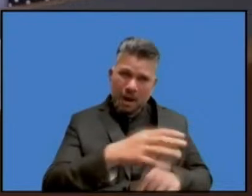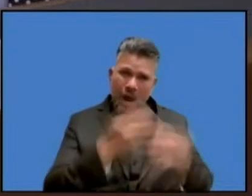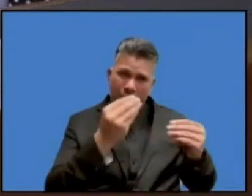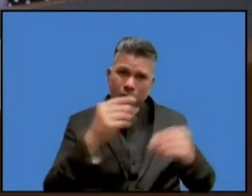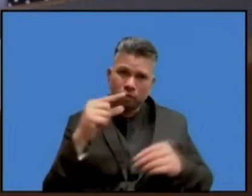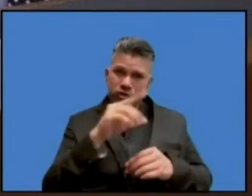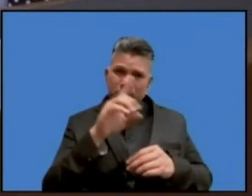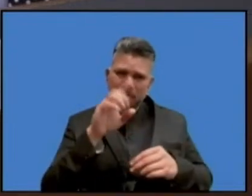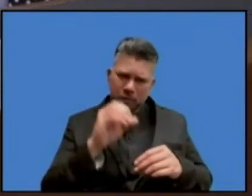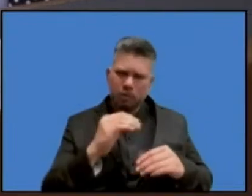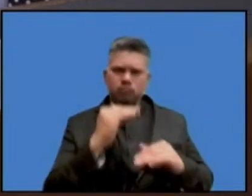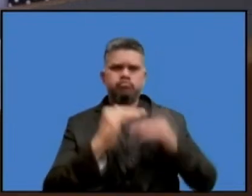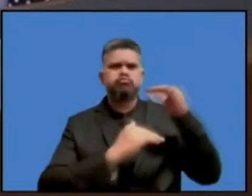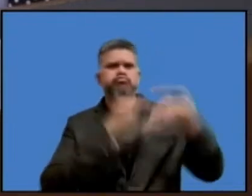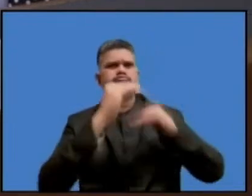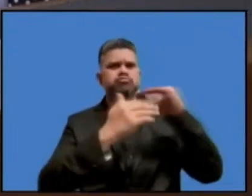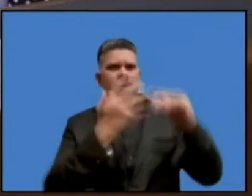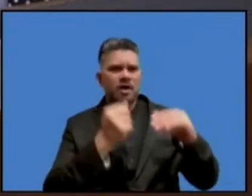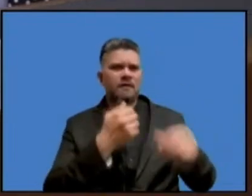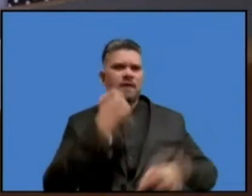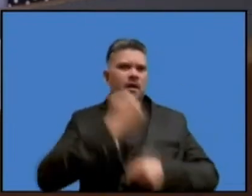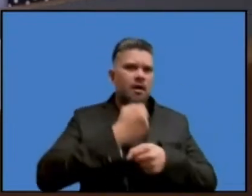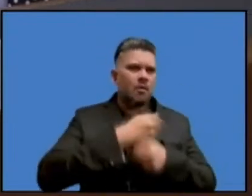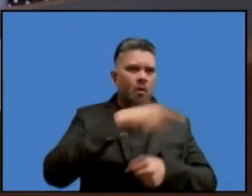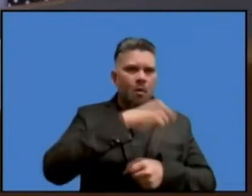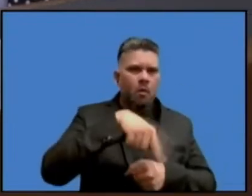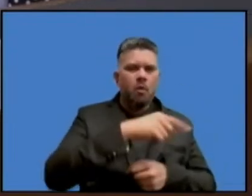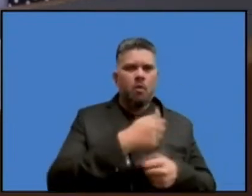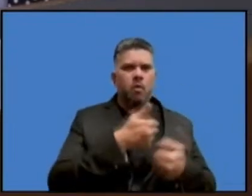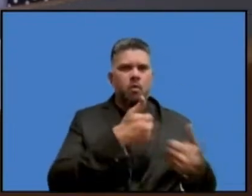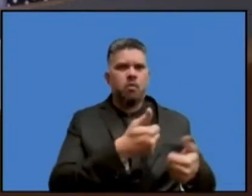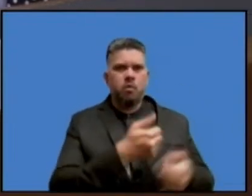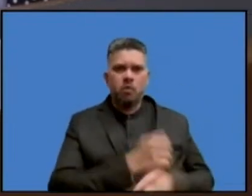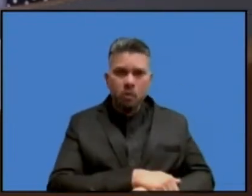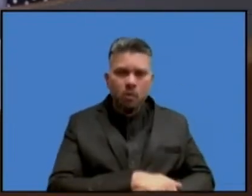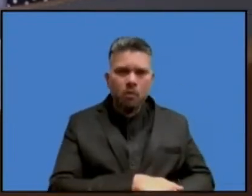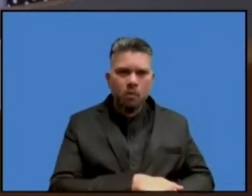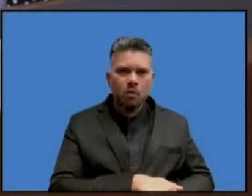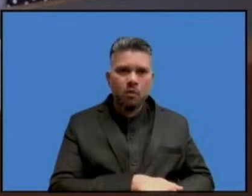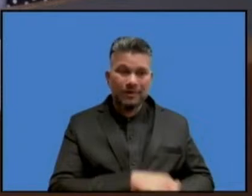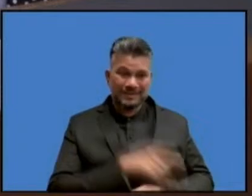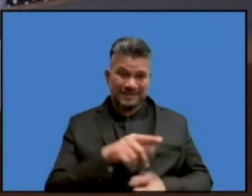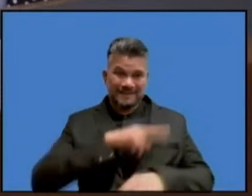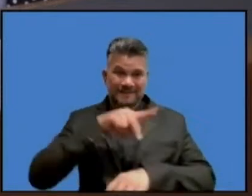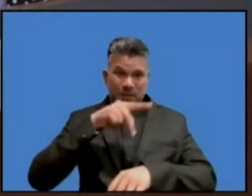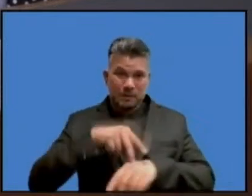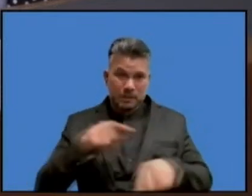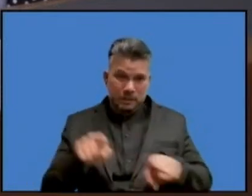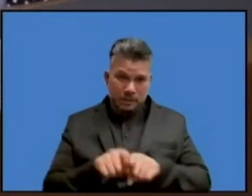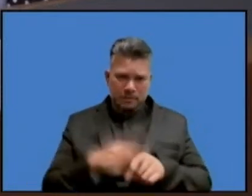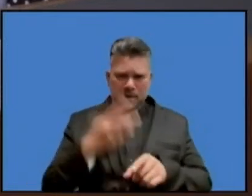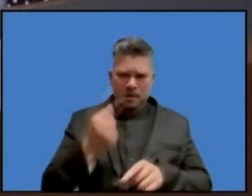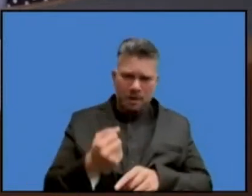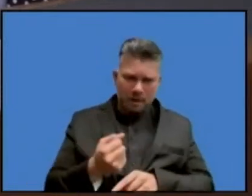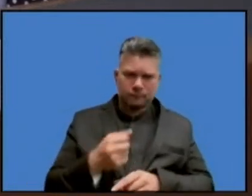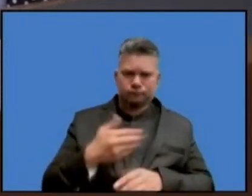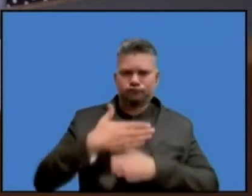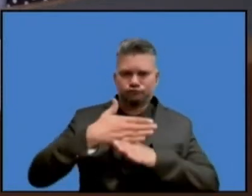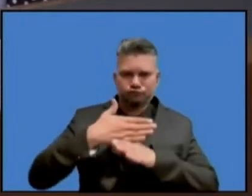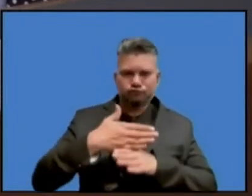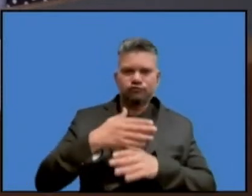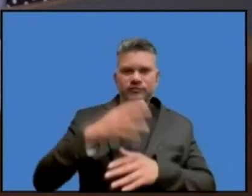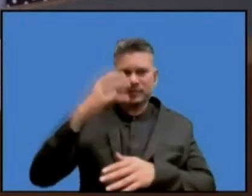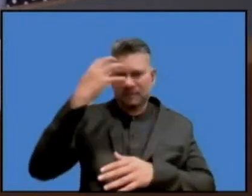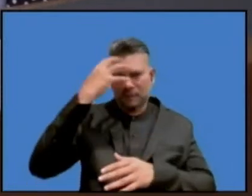productivity. In the Philippines, our laws mandate a shared government information system for migration to facilitate the free flow of